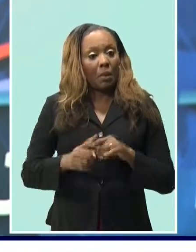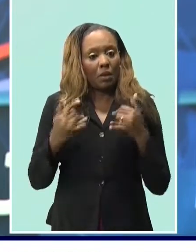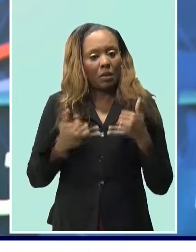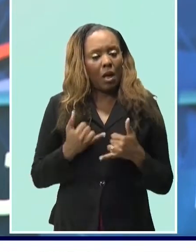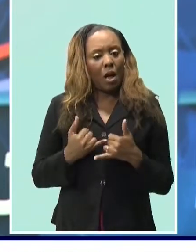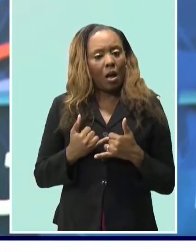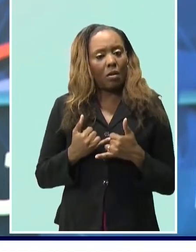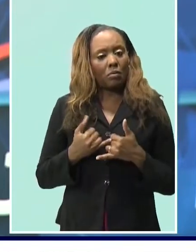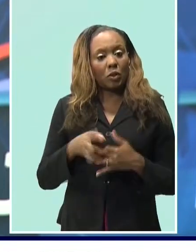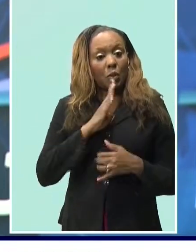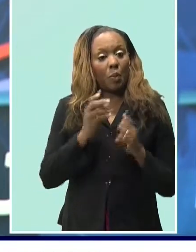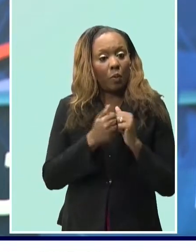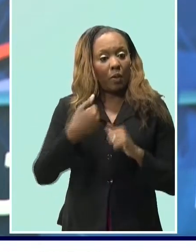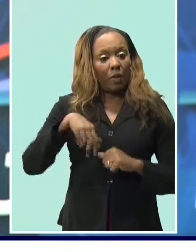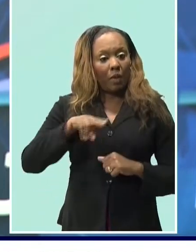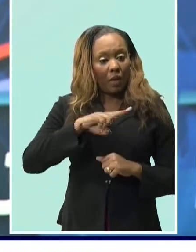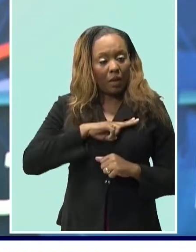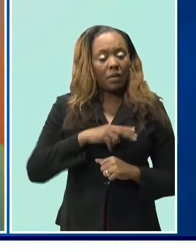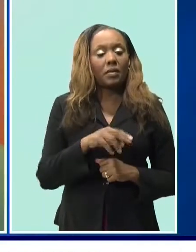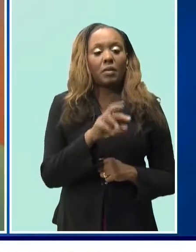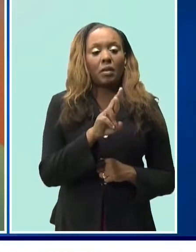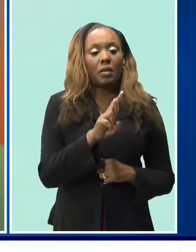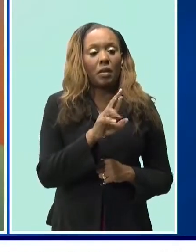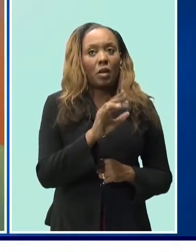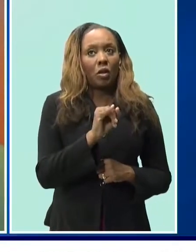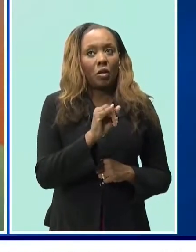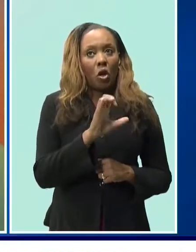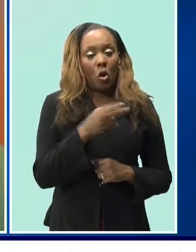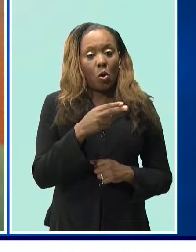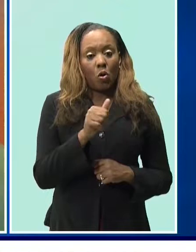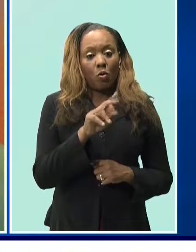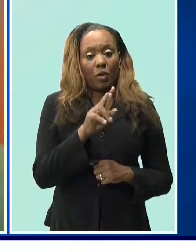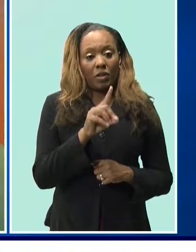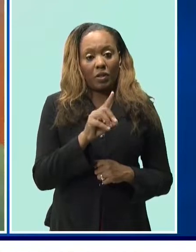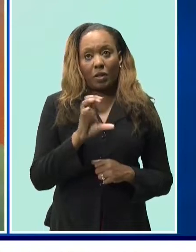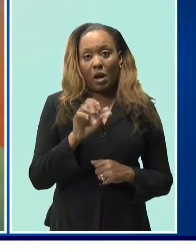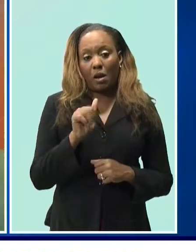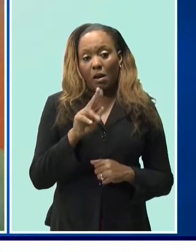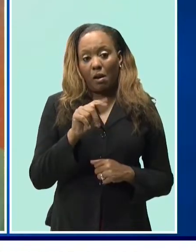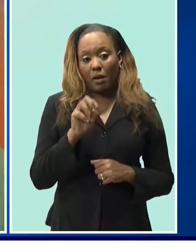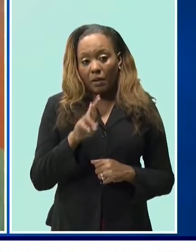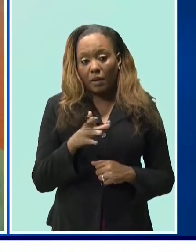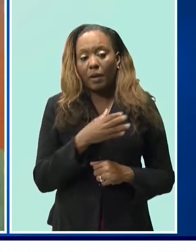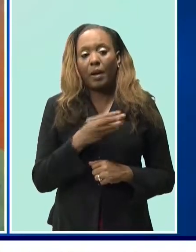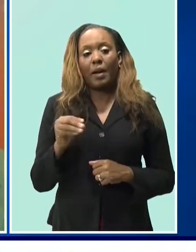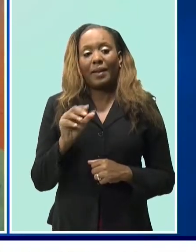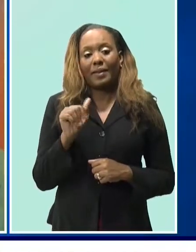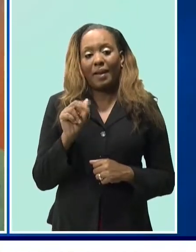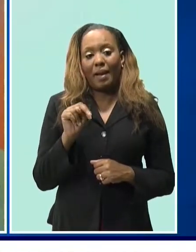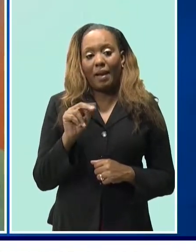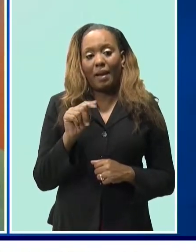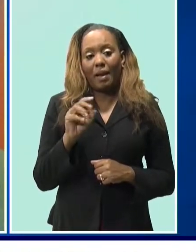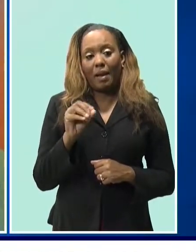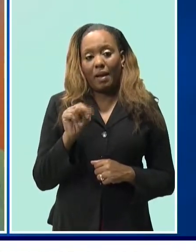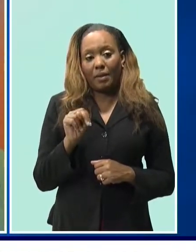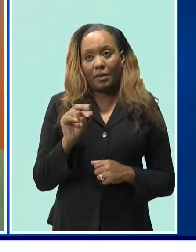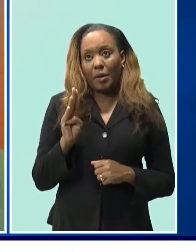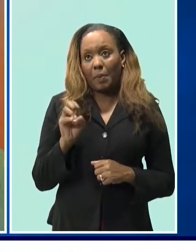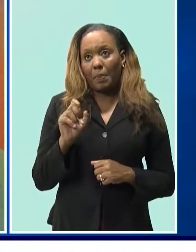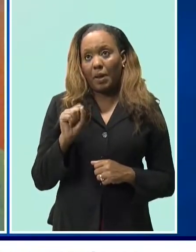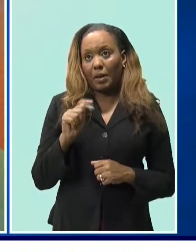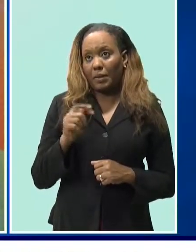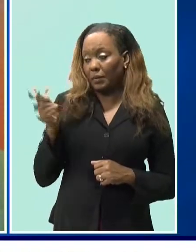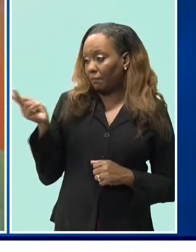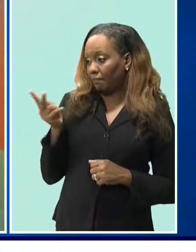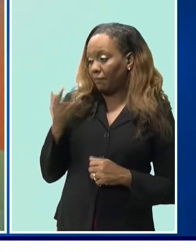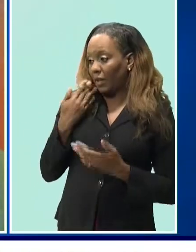latest figures are COVID-19 czar Richard Carter and Acting Chief Medical Officer Dr. Anton Best. Good night, gentlemen. Thanks for joining us. Good